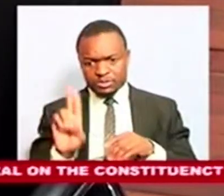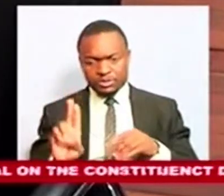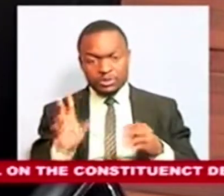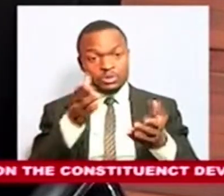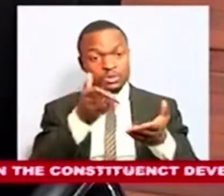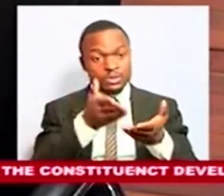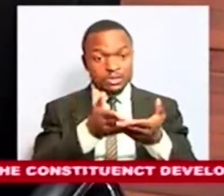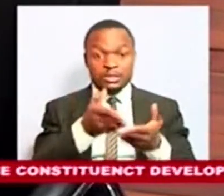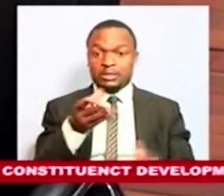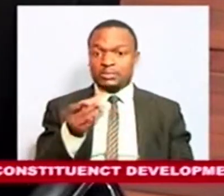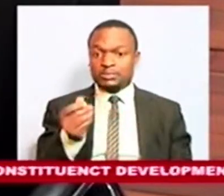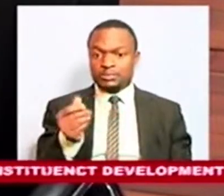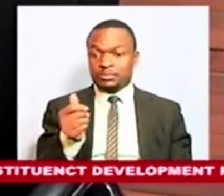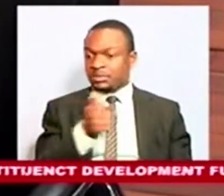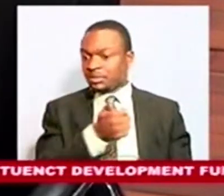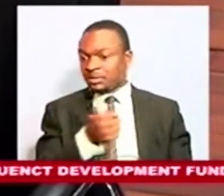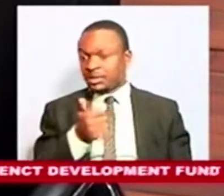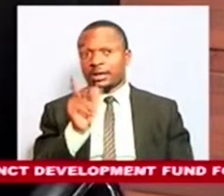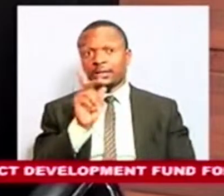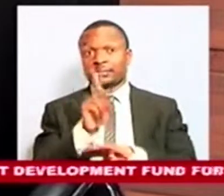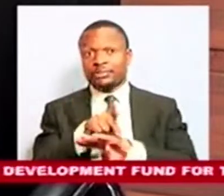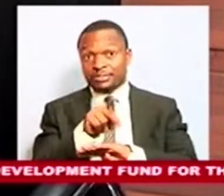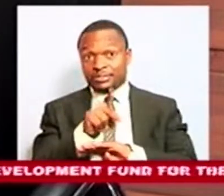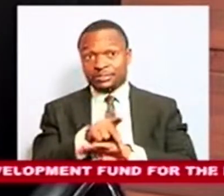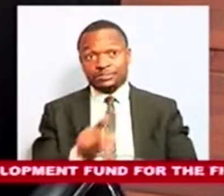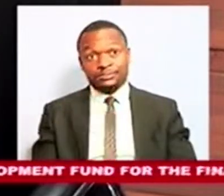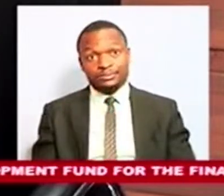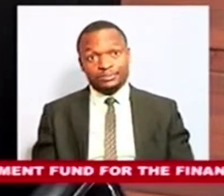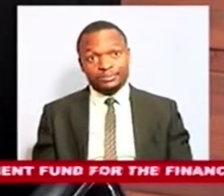these funds to any projects?